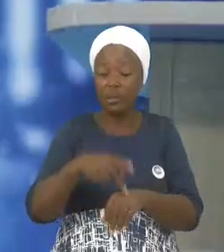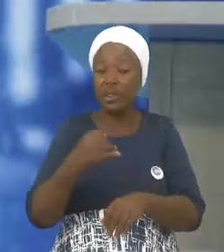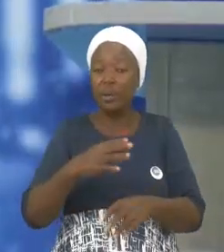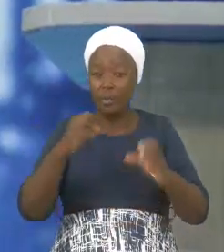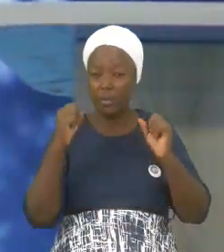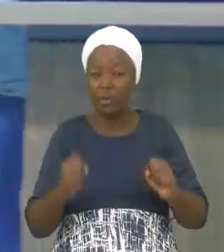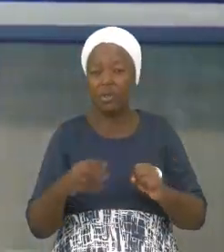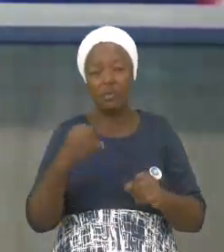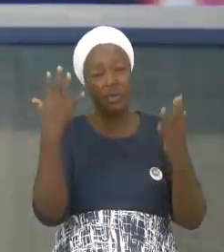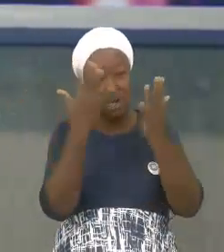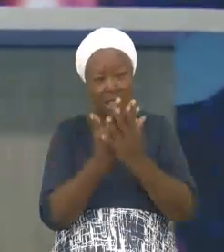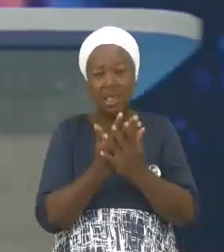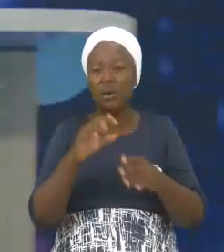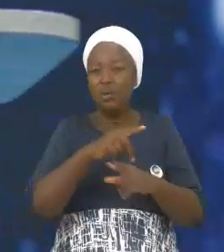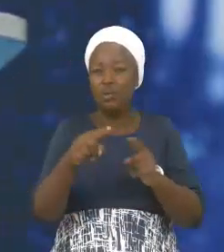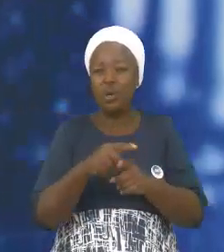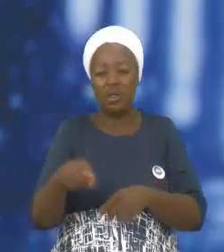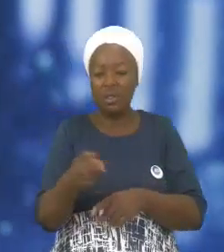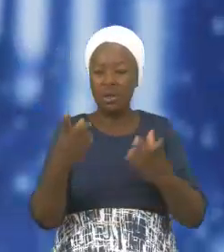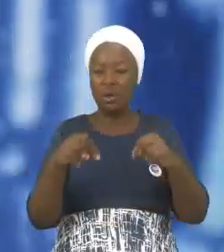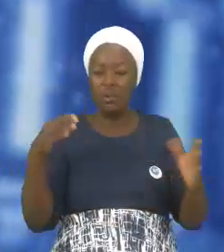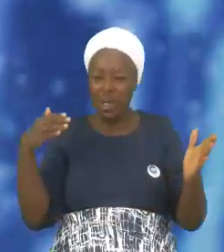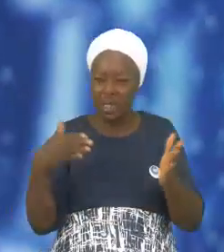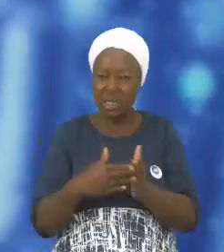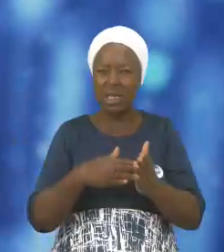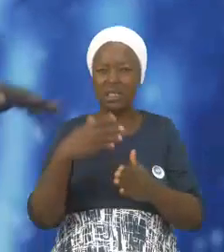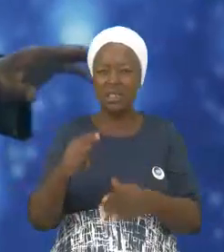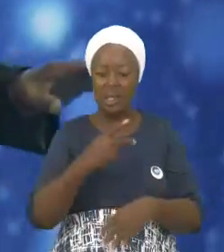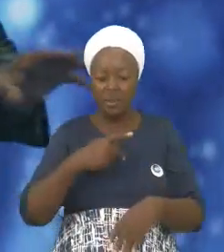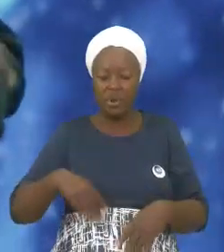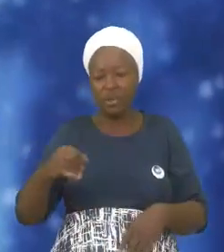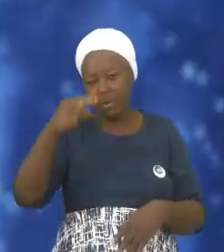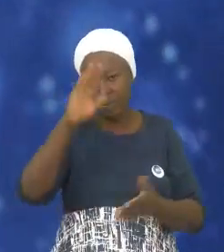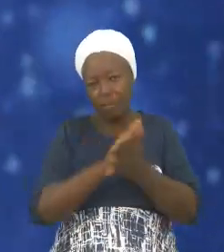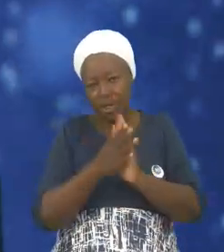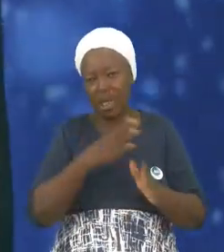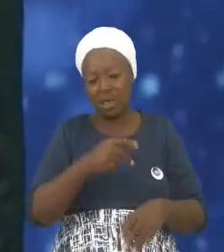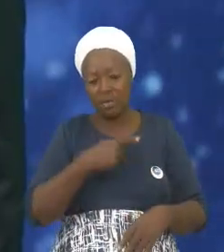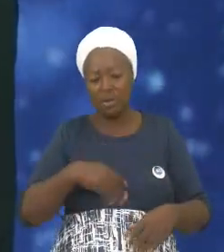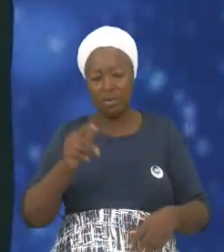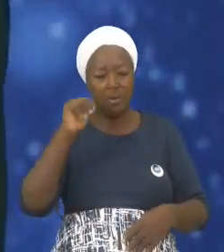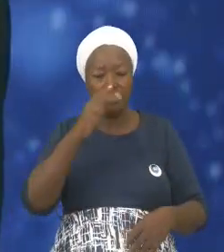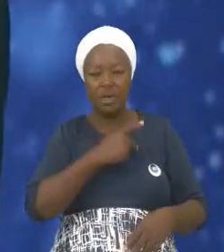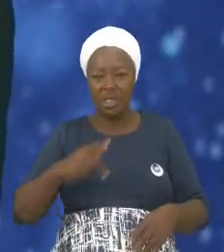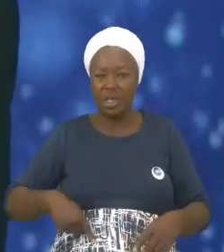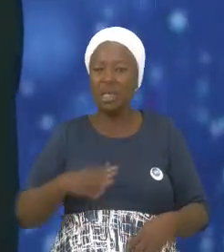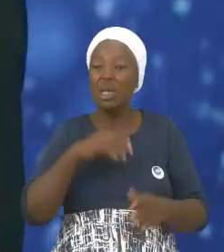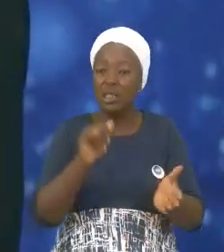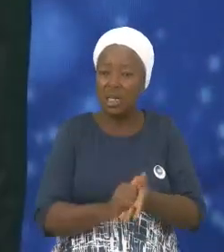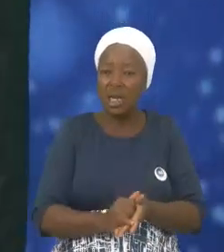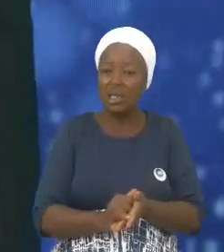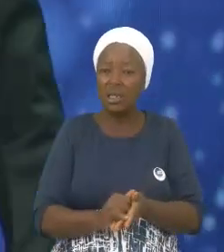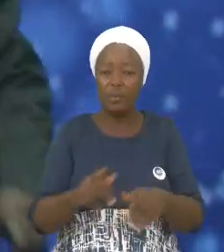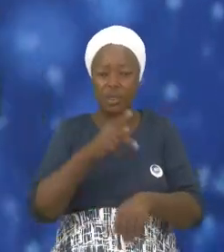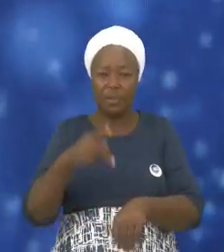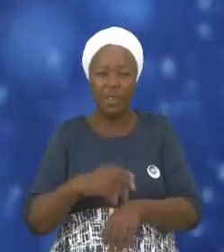powers of darkness, when they come against the Prince of Peace and the Prince of Princes, that principality,